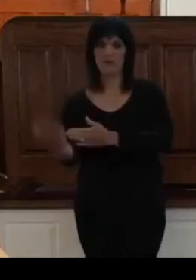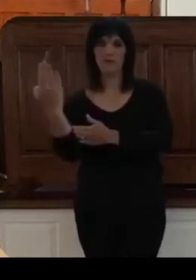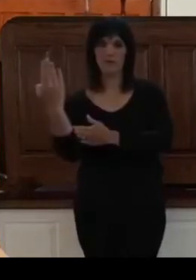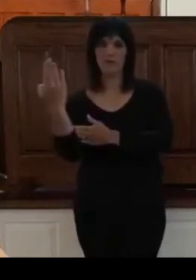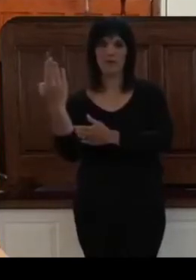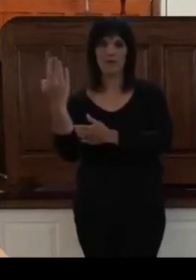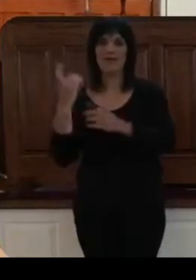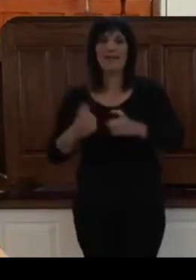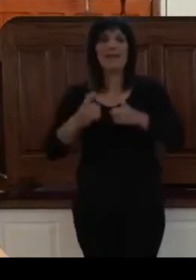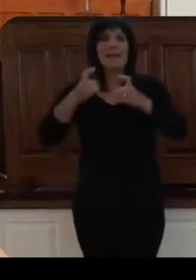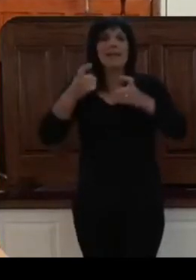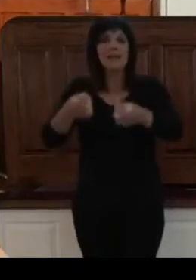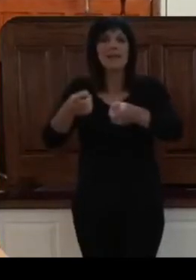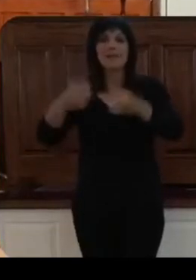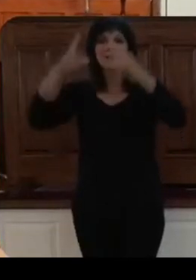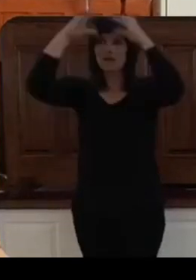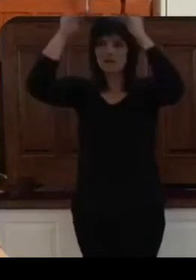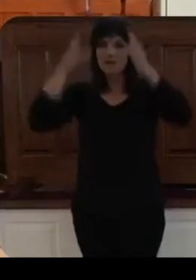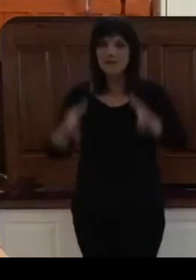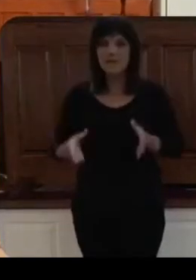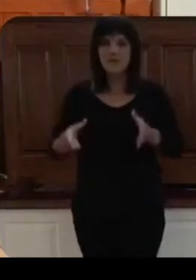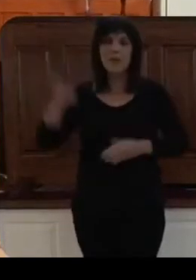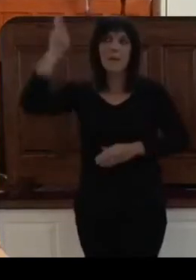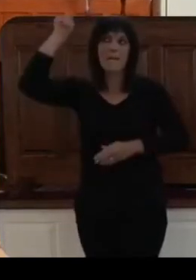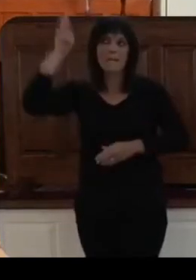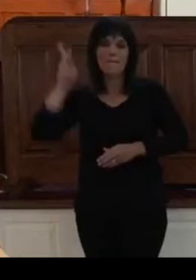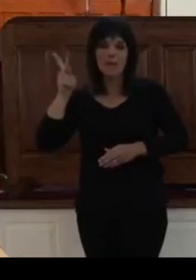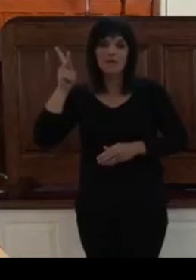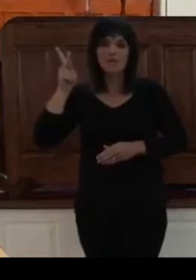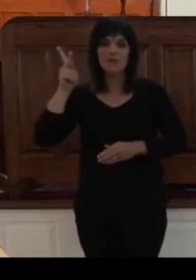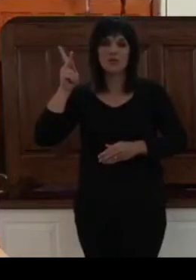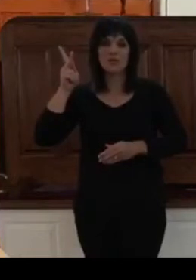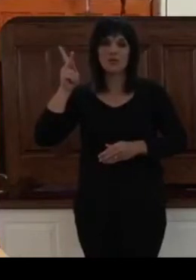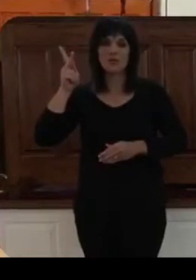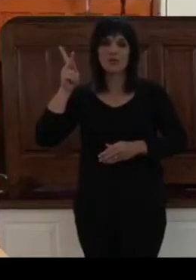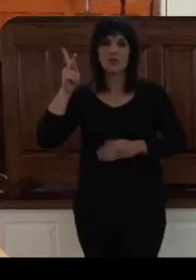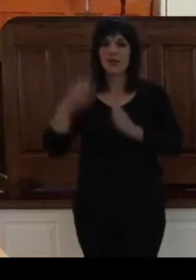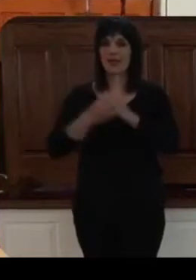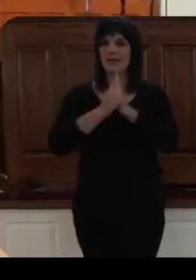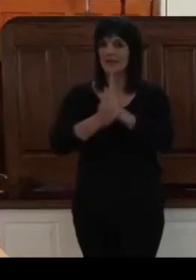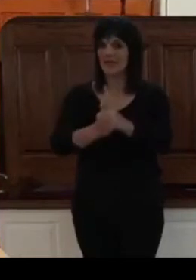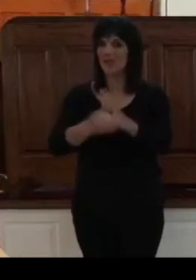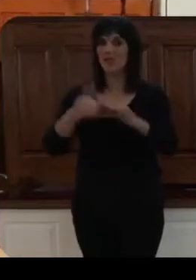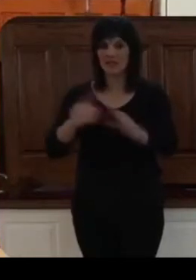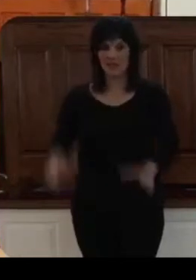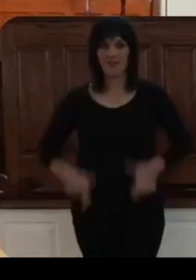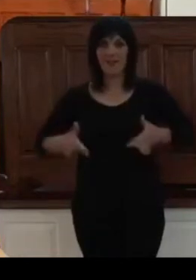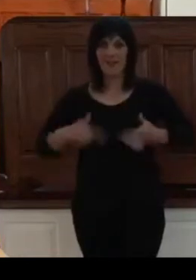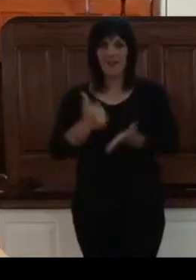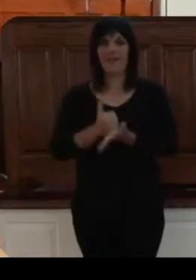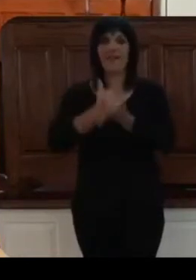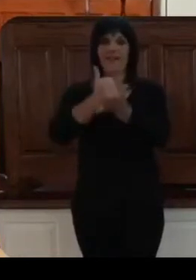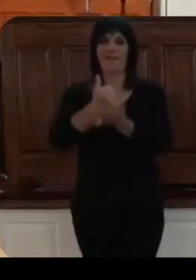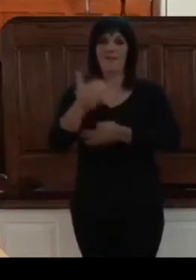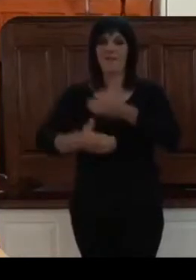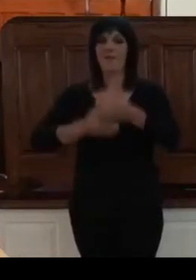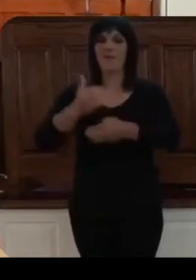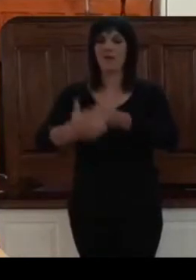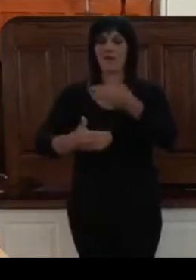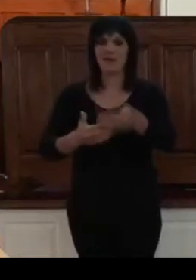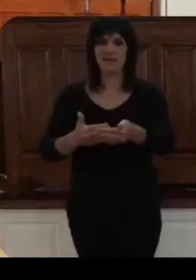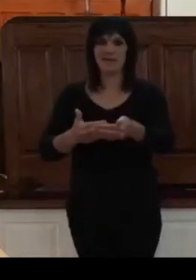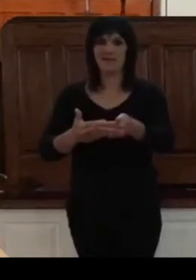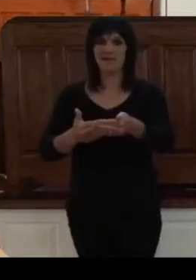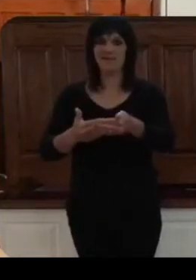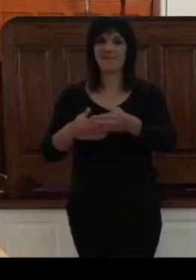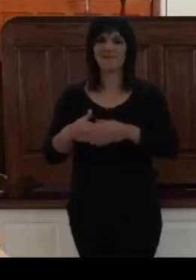us developers. He gives us pastors, teachers, mentors, spiritual leaders in our life that helps that progress, that helps take us